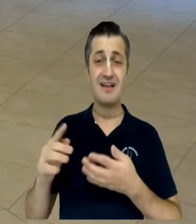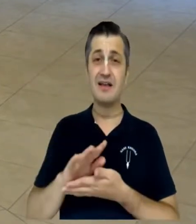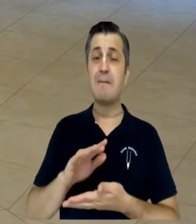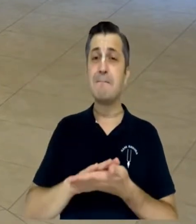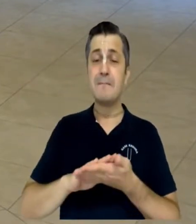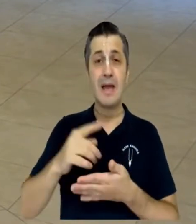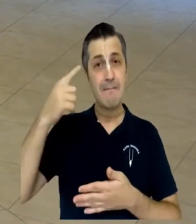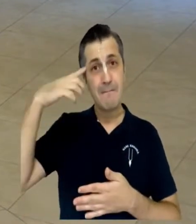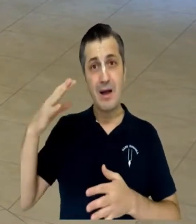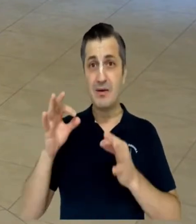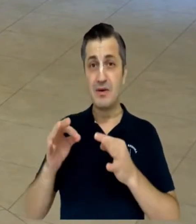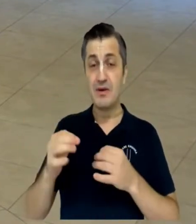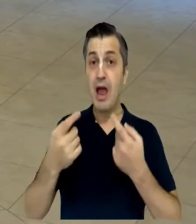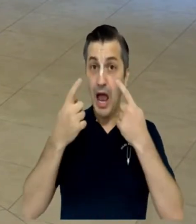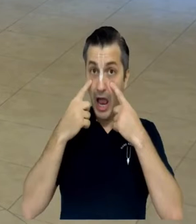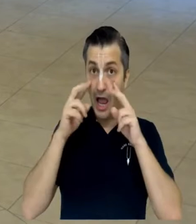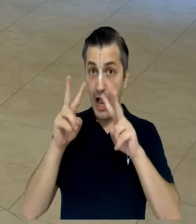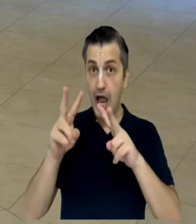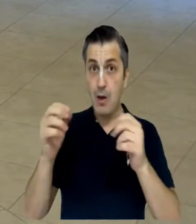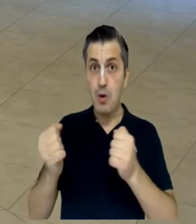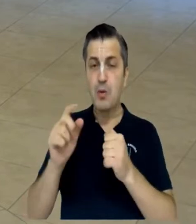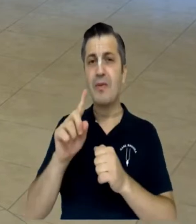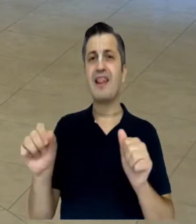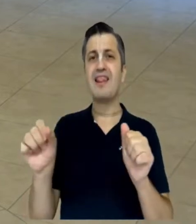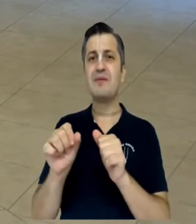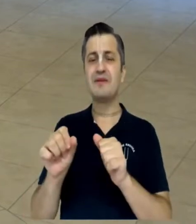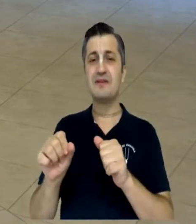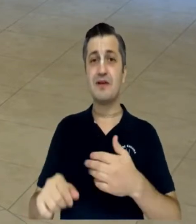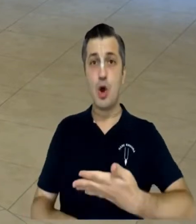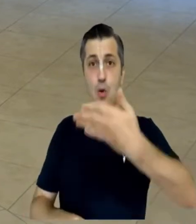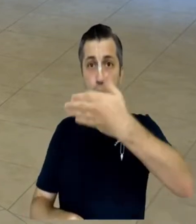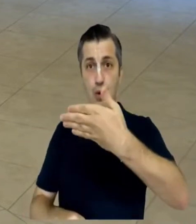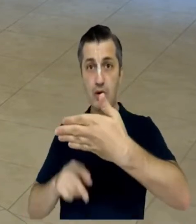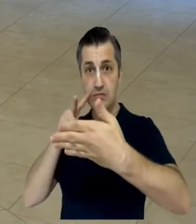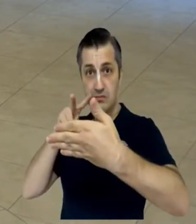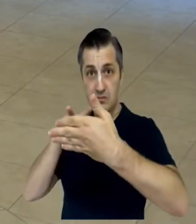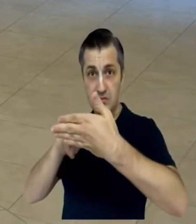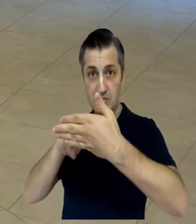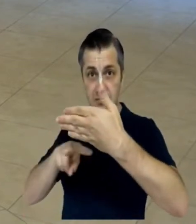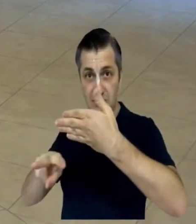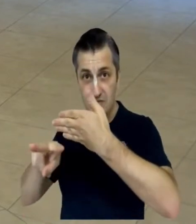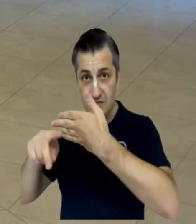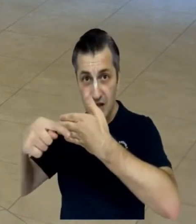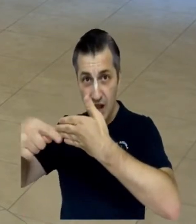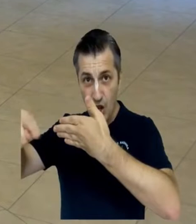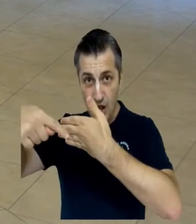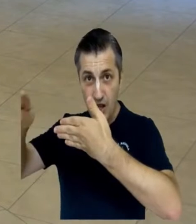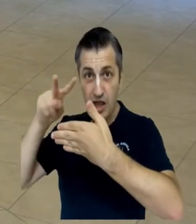very powerful, but they're also limited. So we can't perceive what's happening behind this wall outside.